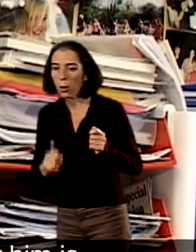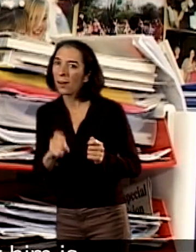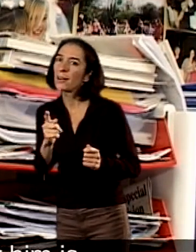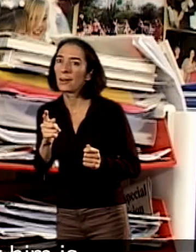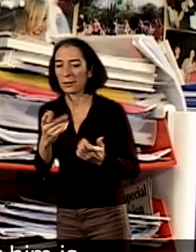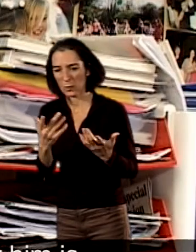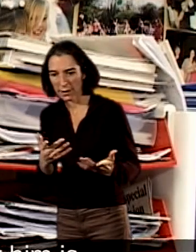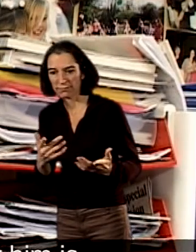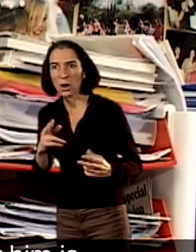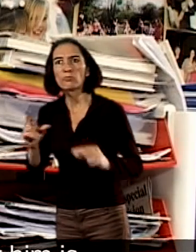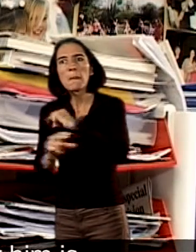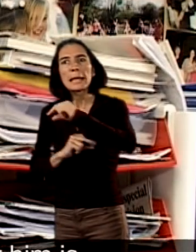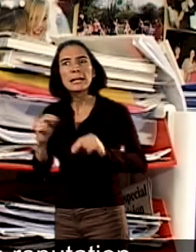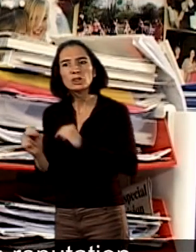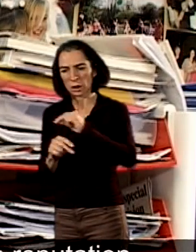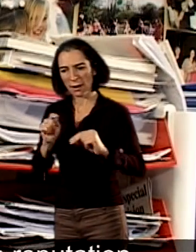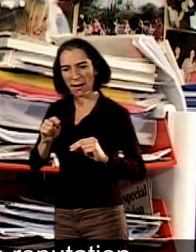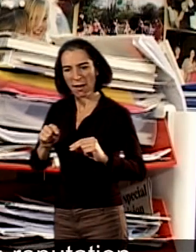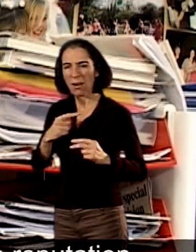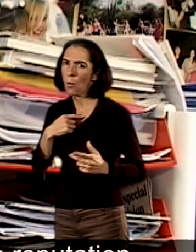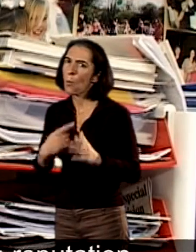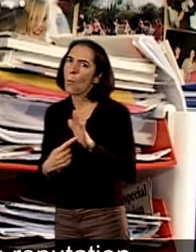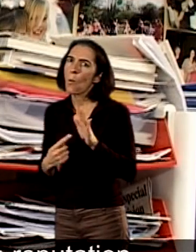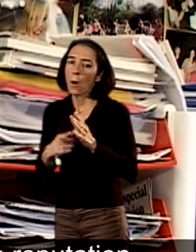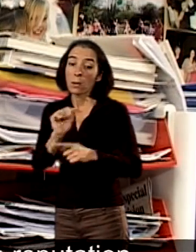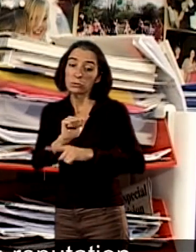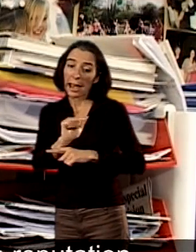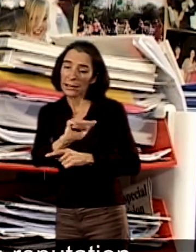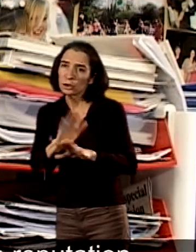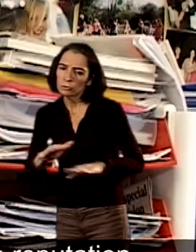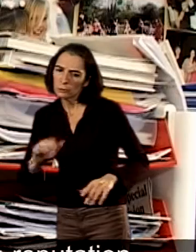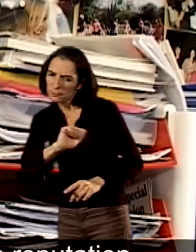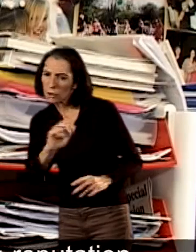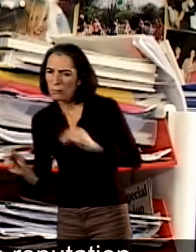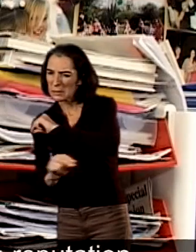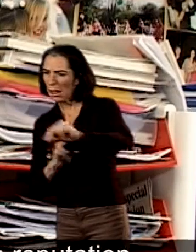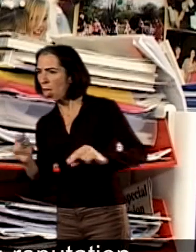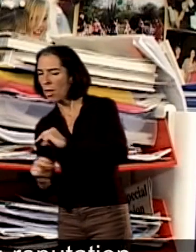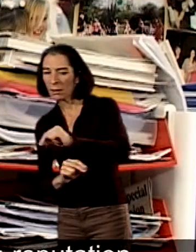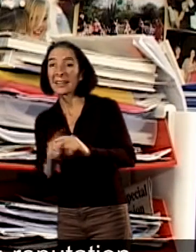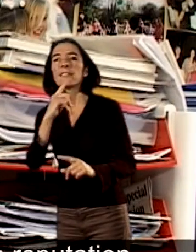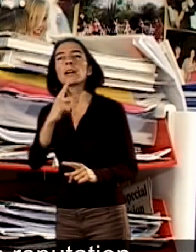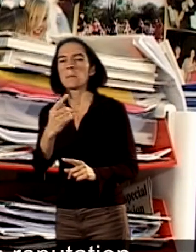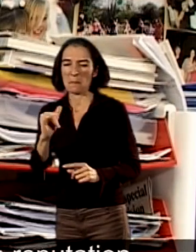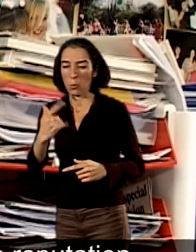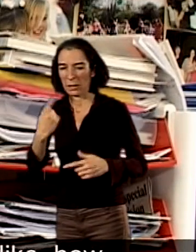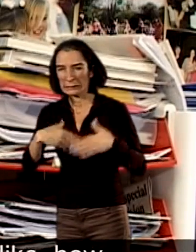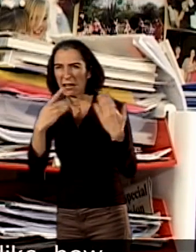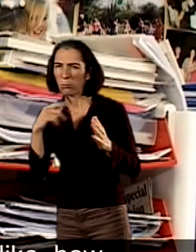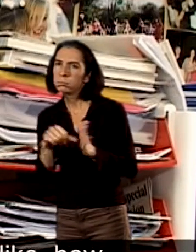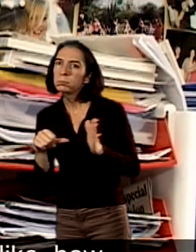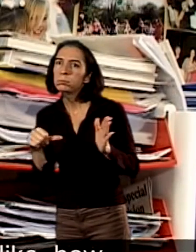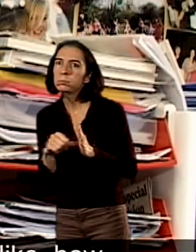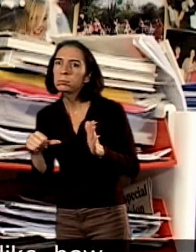his reputation, because obviously it's really important to protect the child's reputation. So if he'd had a difficult day, always at the end of the